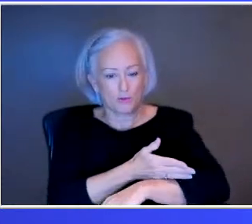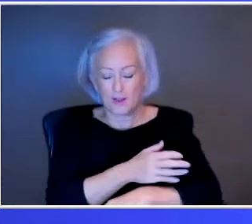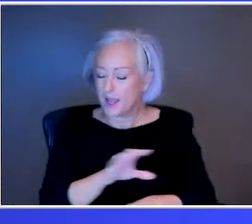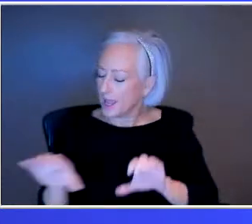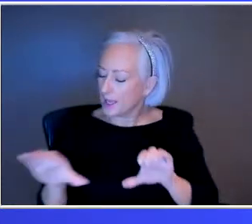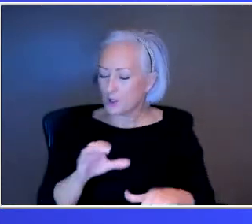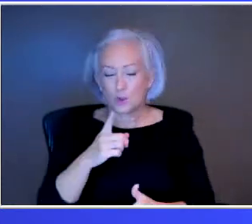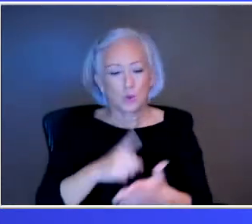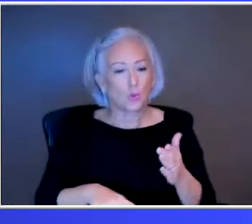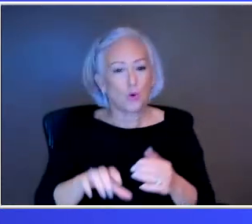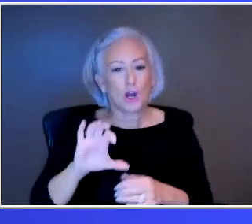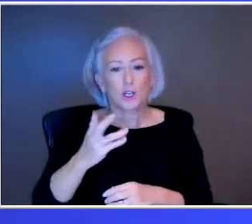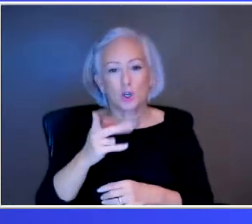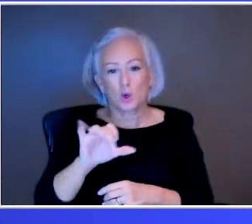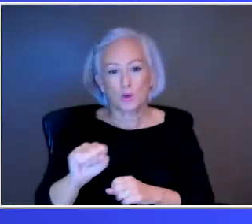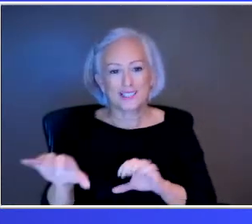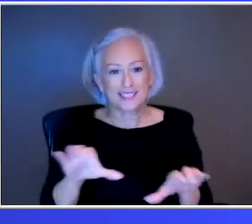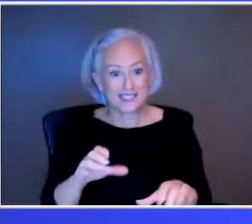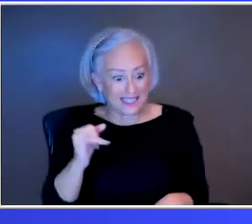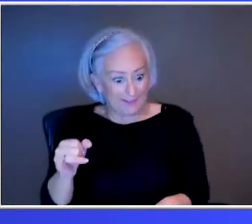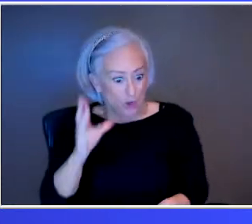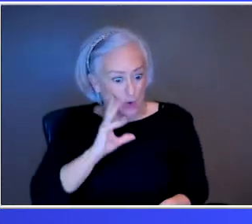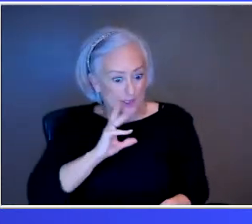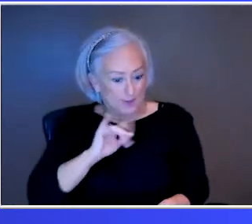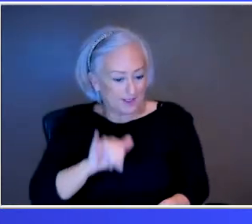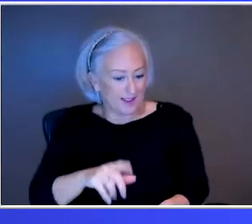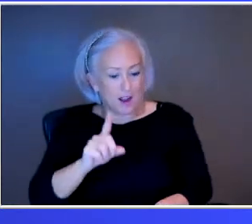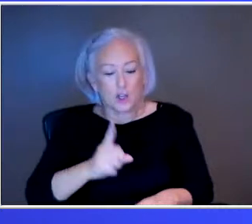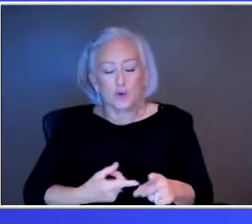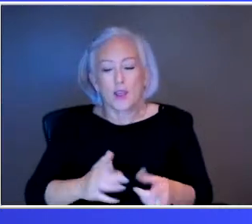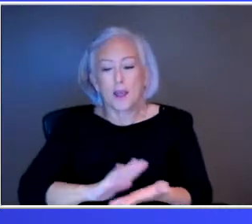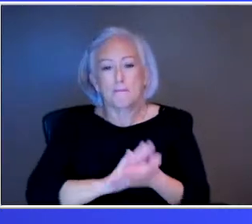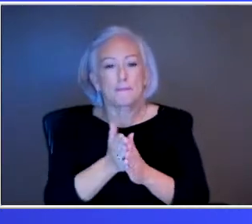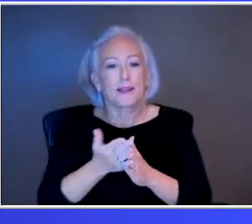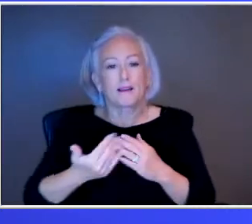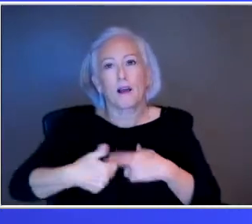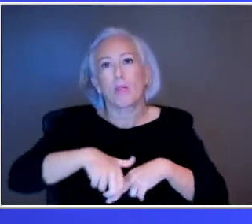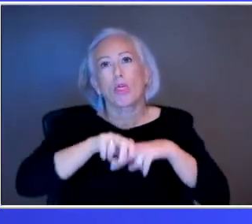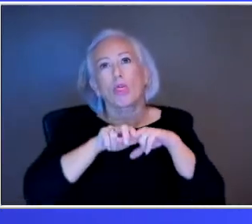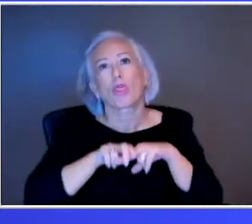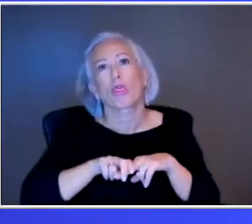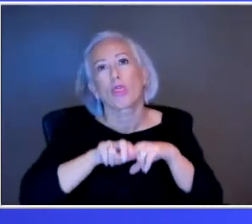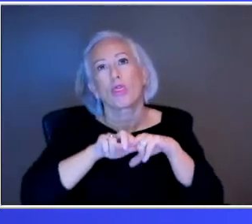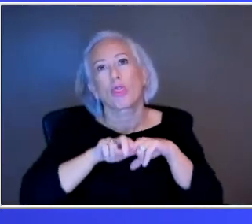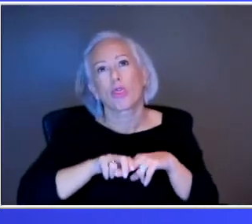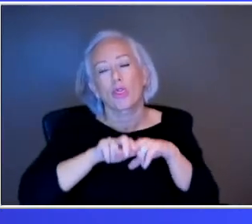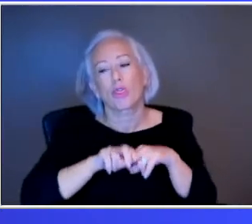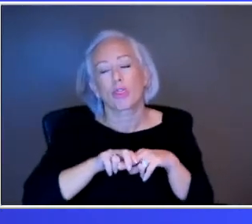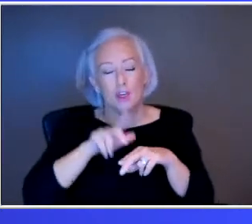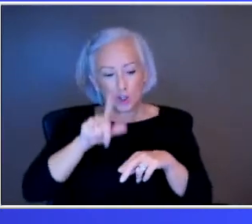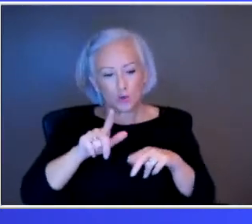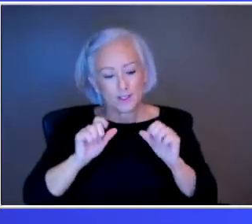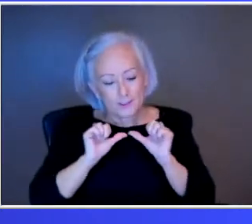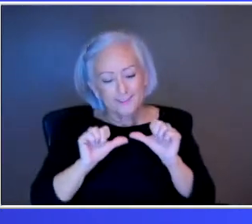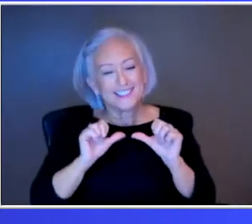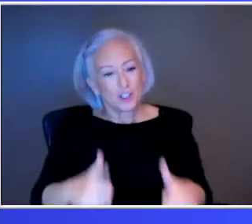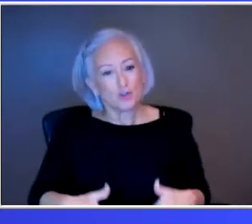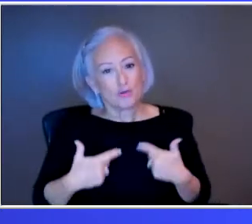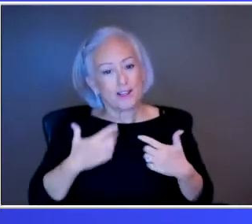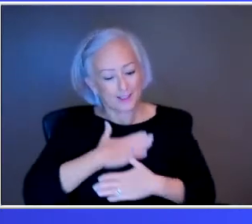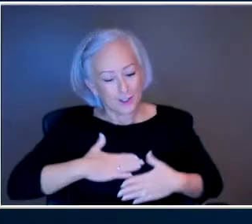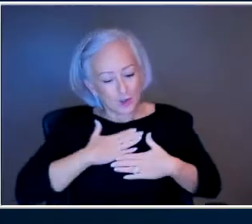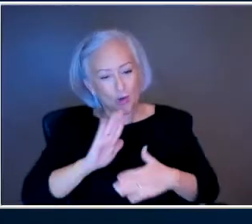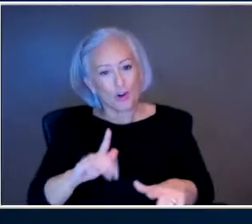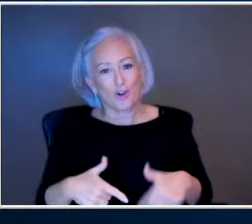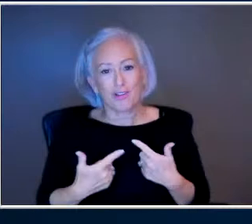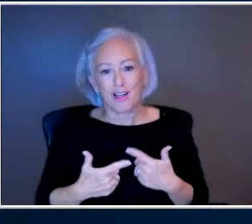you're going to go through an event like this, you can't suddenly become a couch potato. You've got to live a full life. That's an outstanding lesson that he's showed all